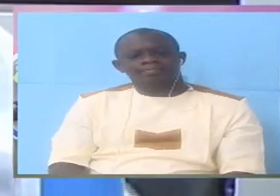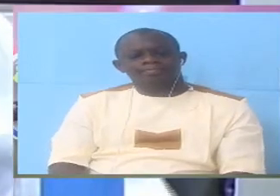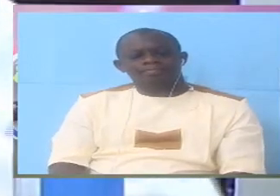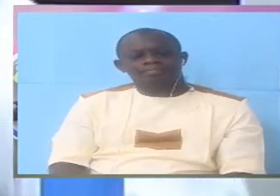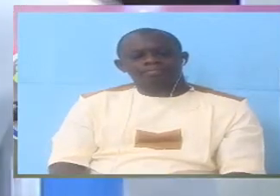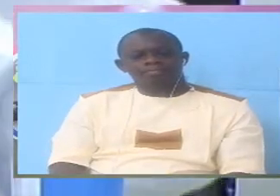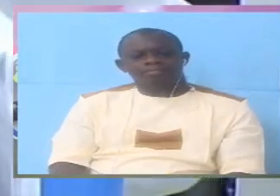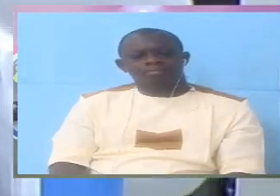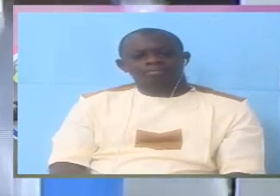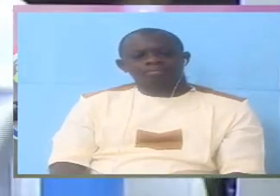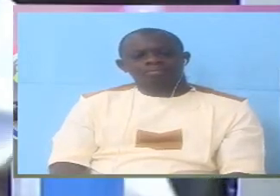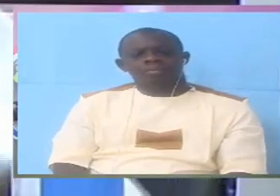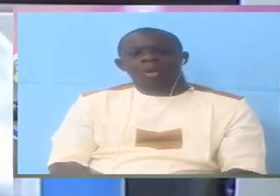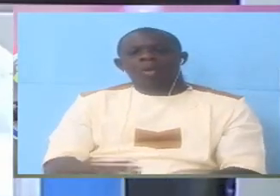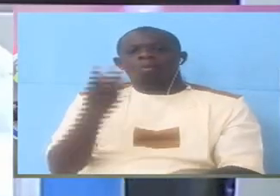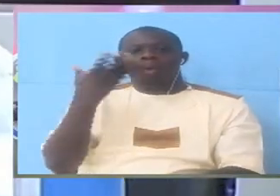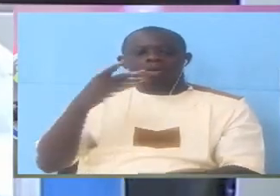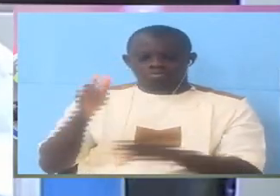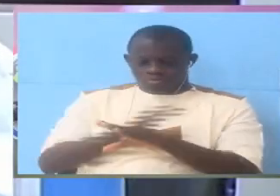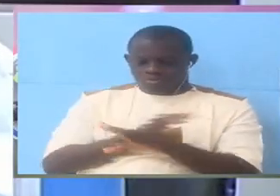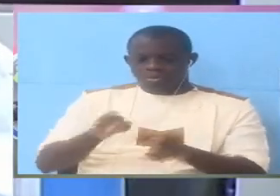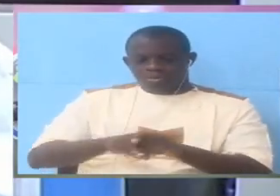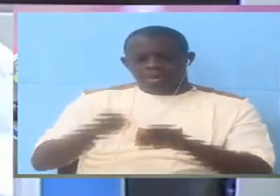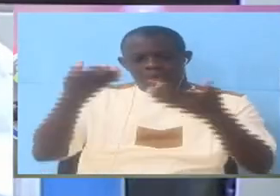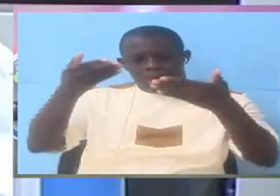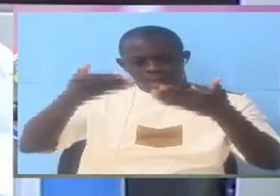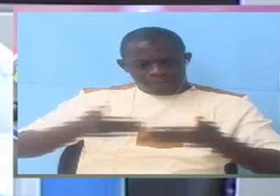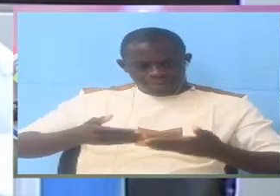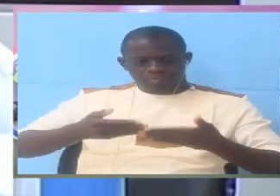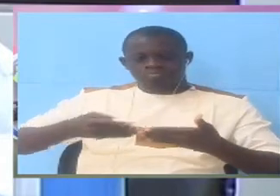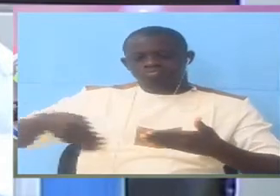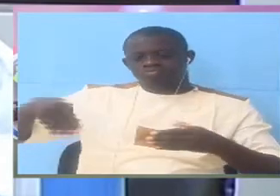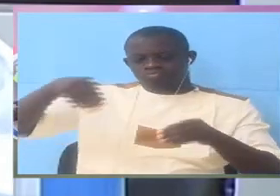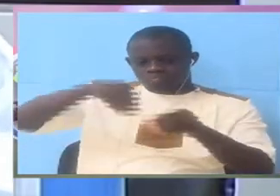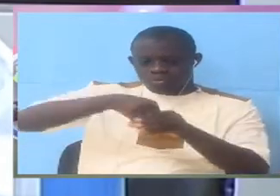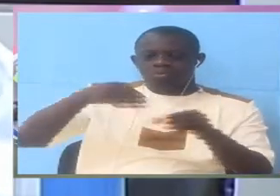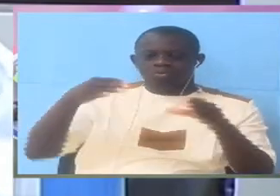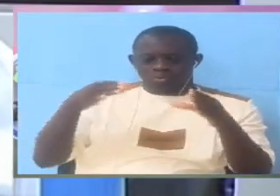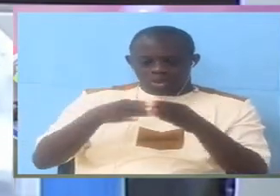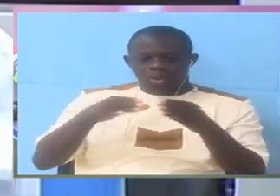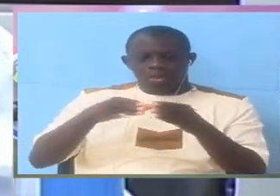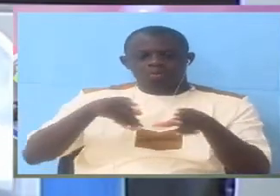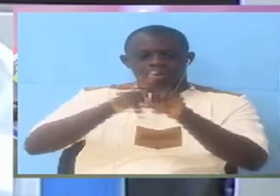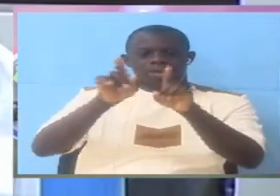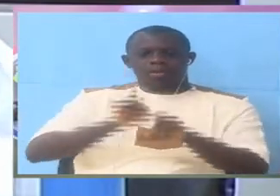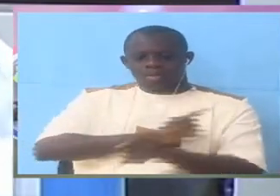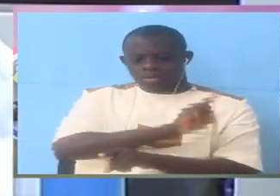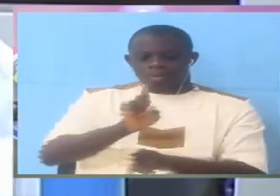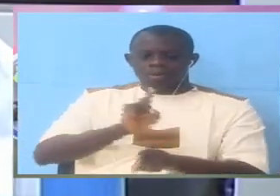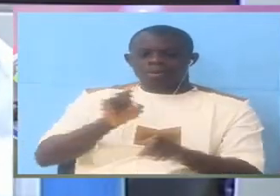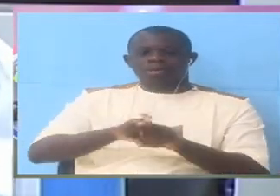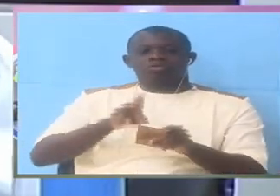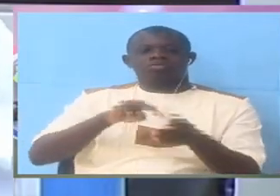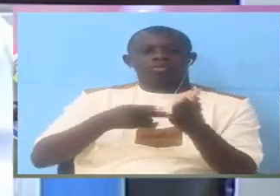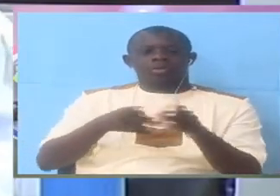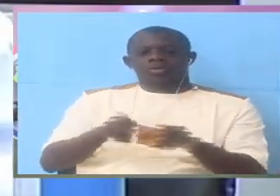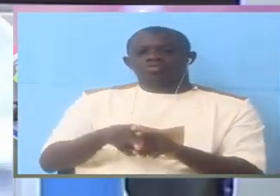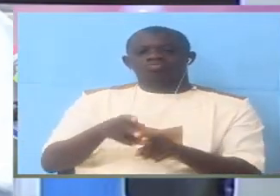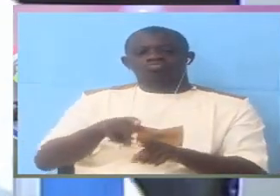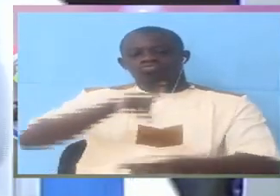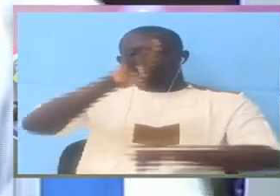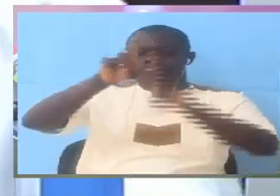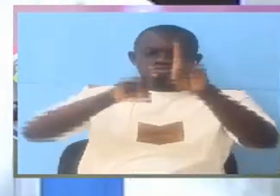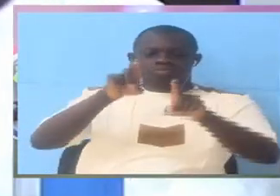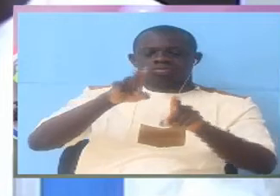we were invited to join in them, during the questioning we didn't do anything because we just came